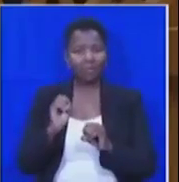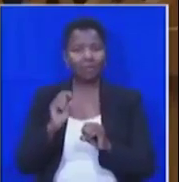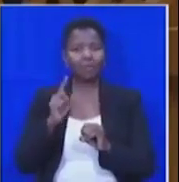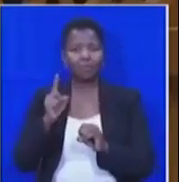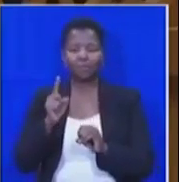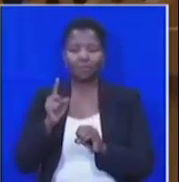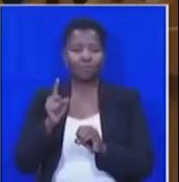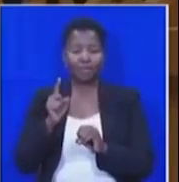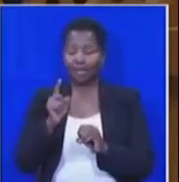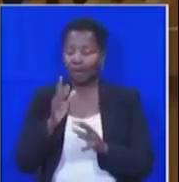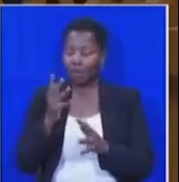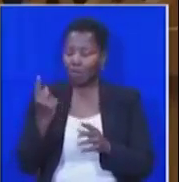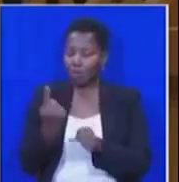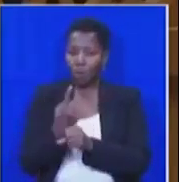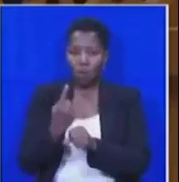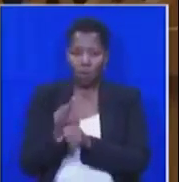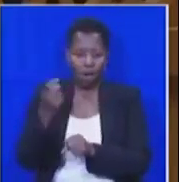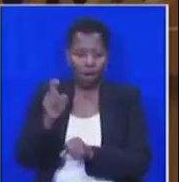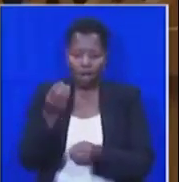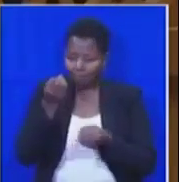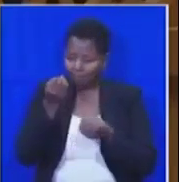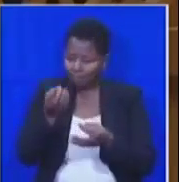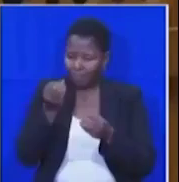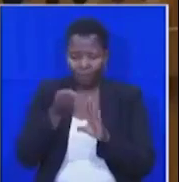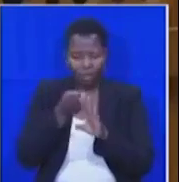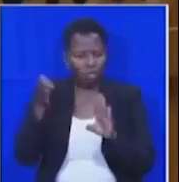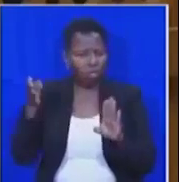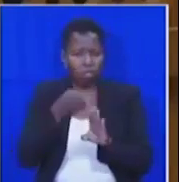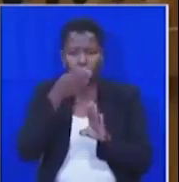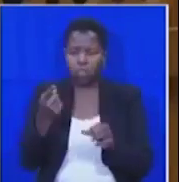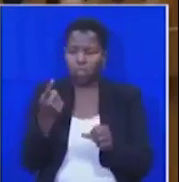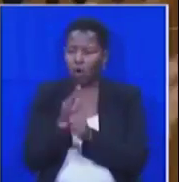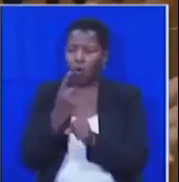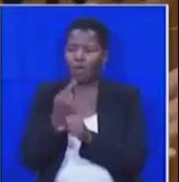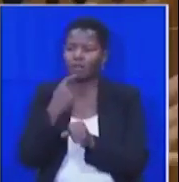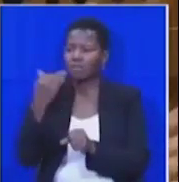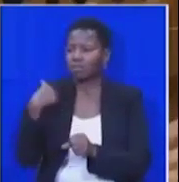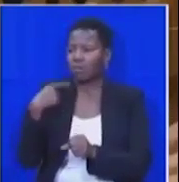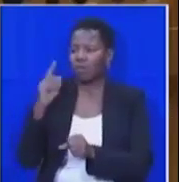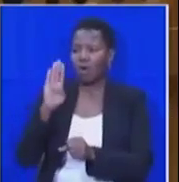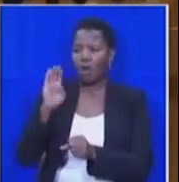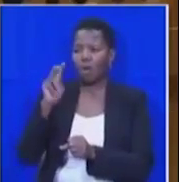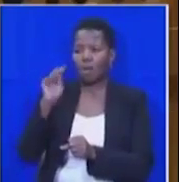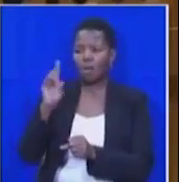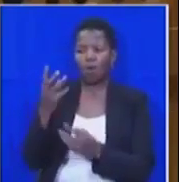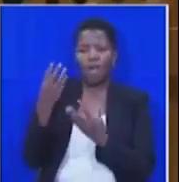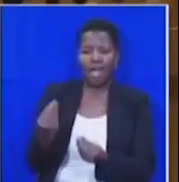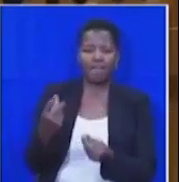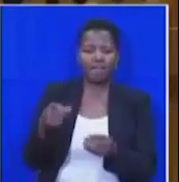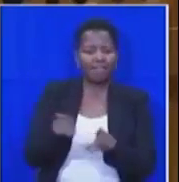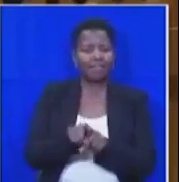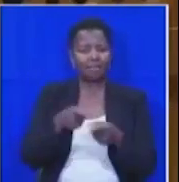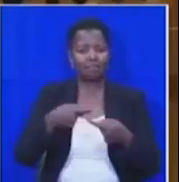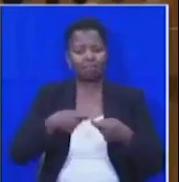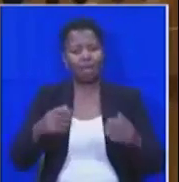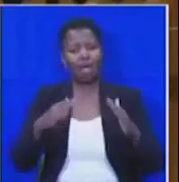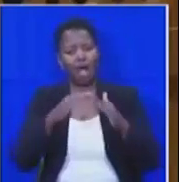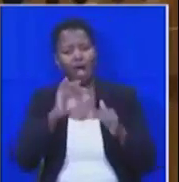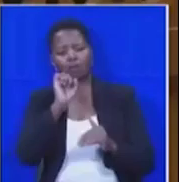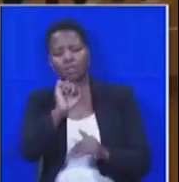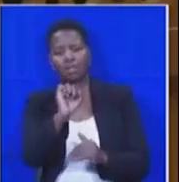and mislead it at every turn, from fictitious bonds to statements that no public money were used on his private